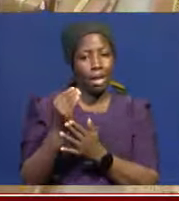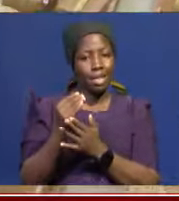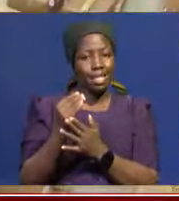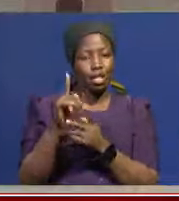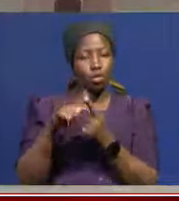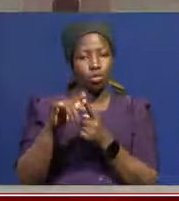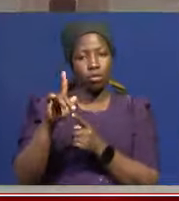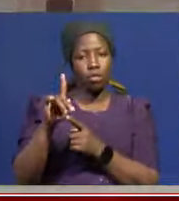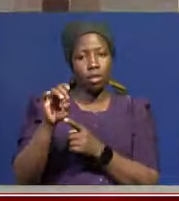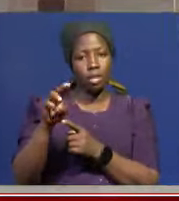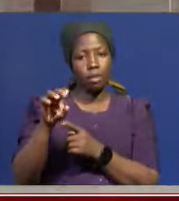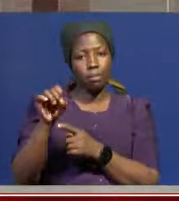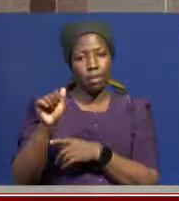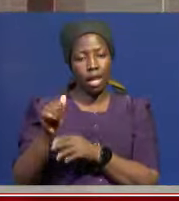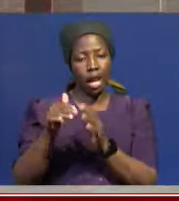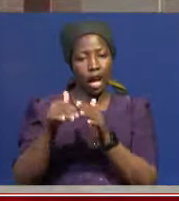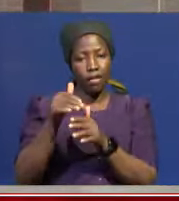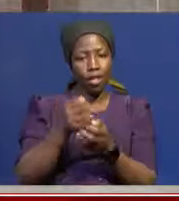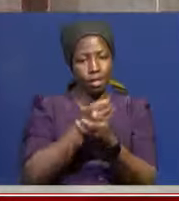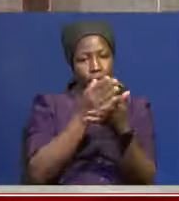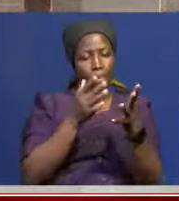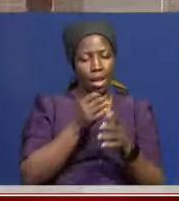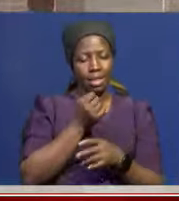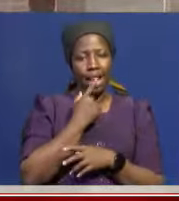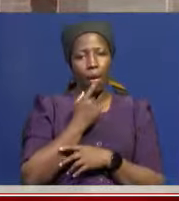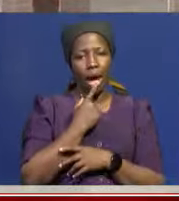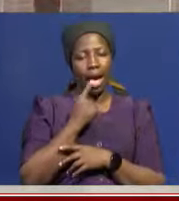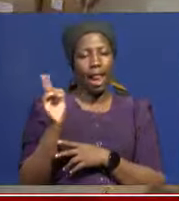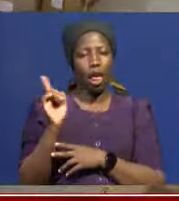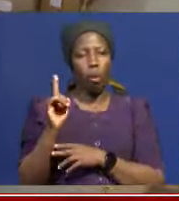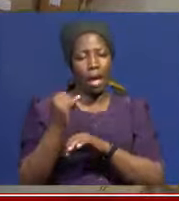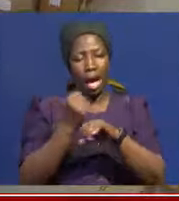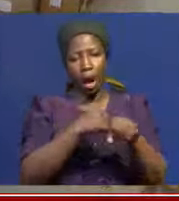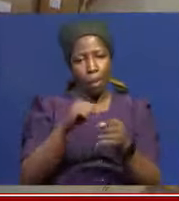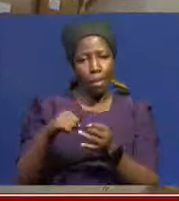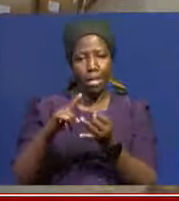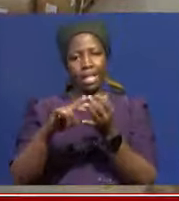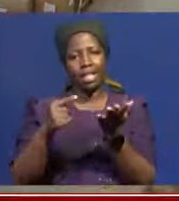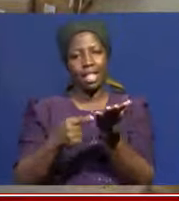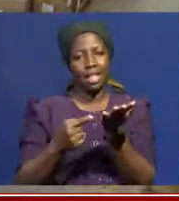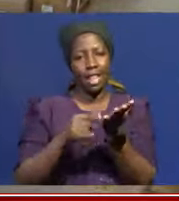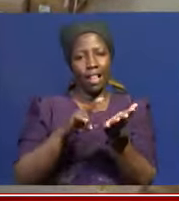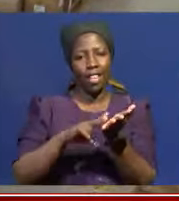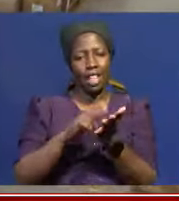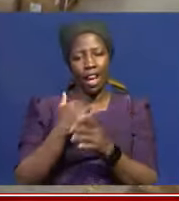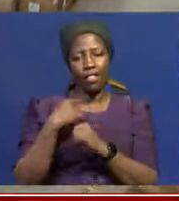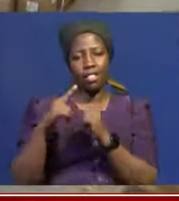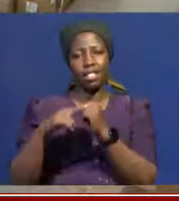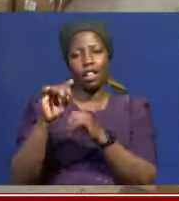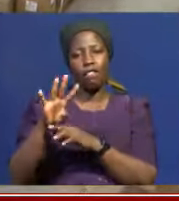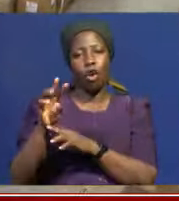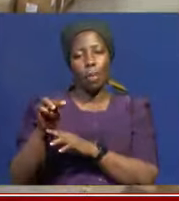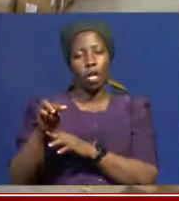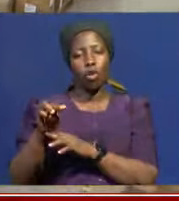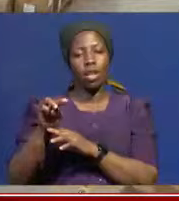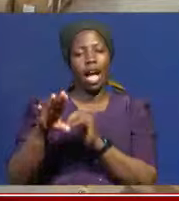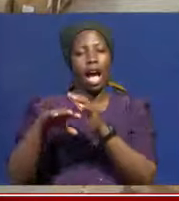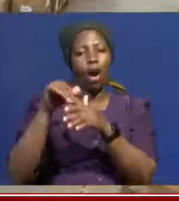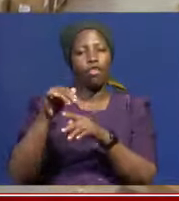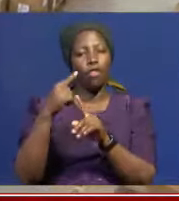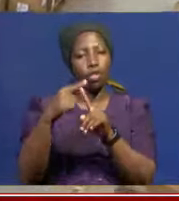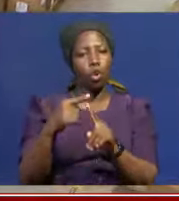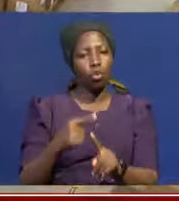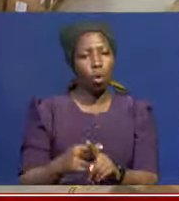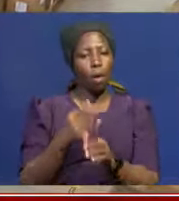Nairobi, Homa Bay, Kakamega, and Taita Taveta counties account for 464 million shillings of the total debt owed.